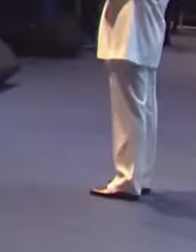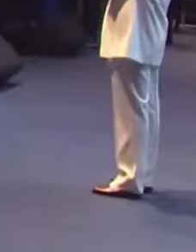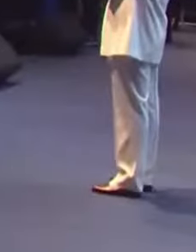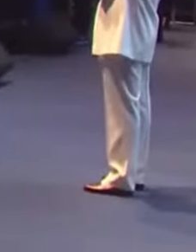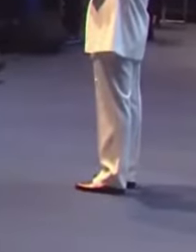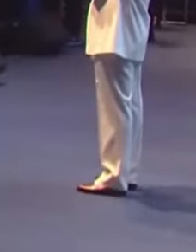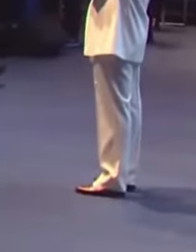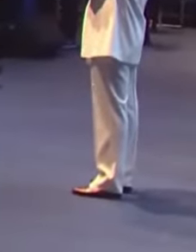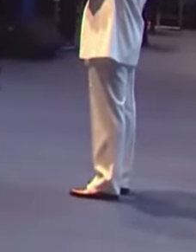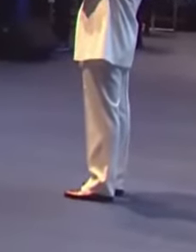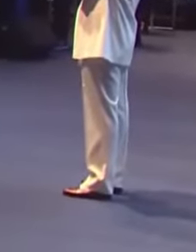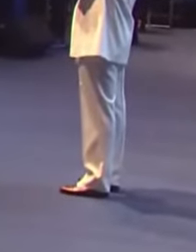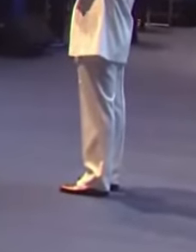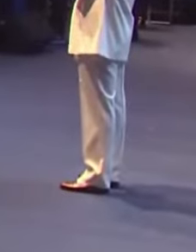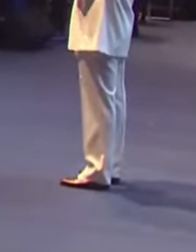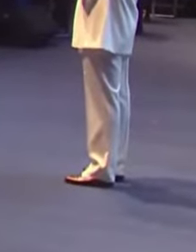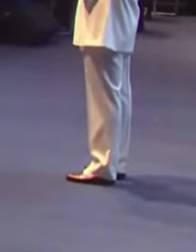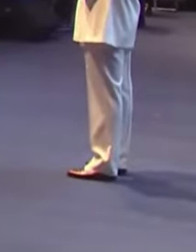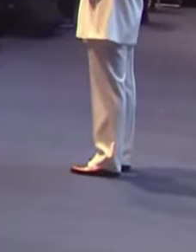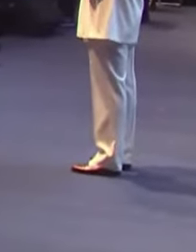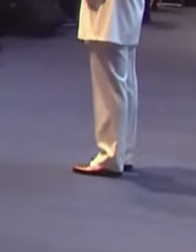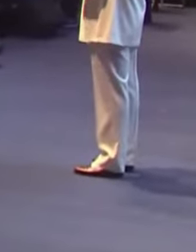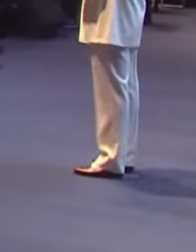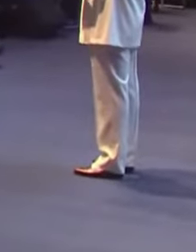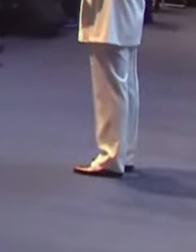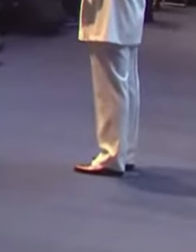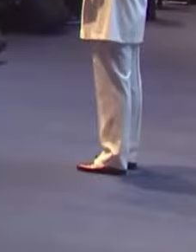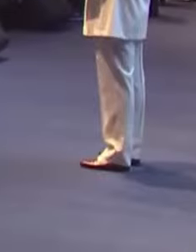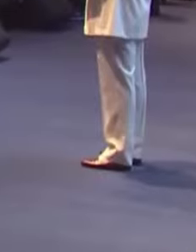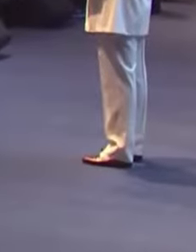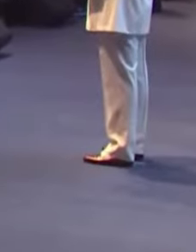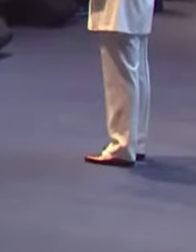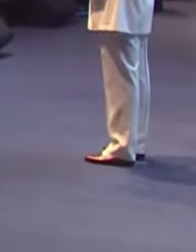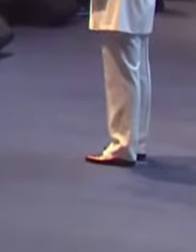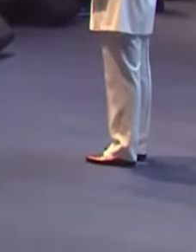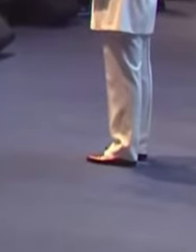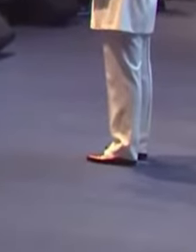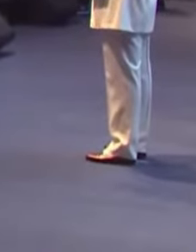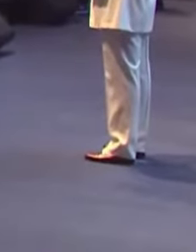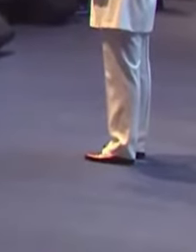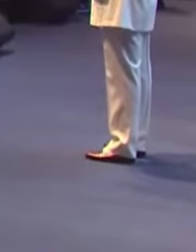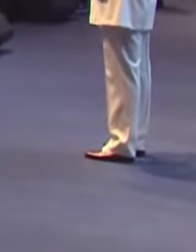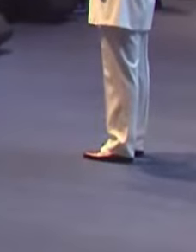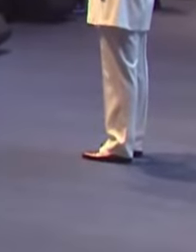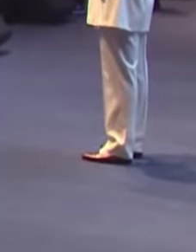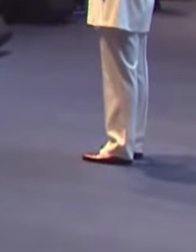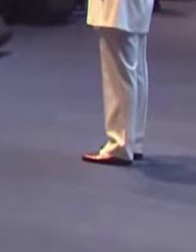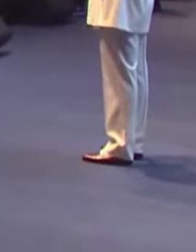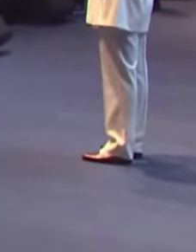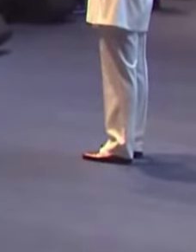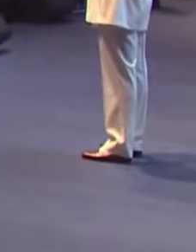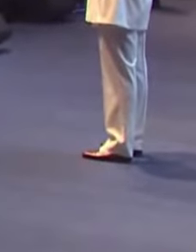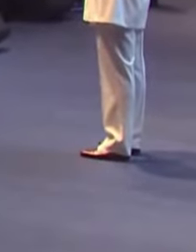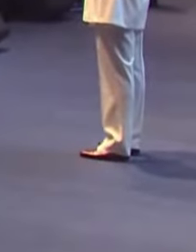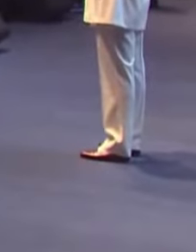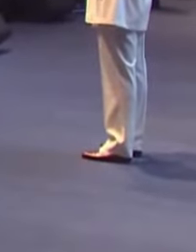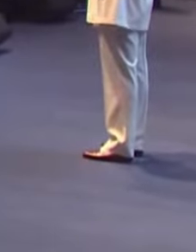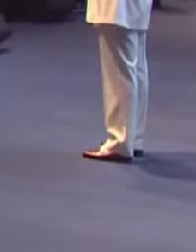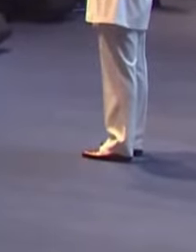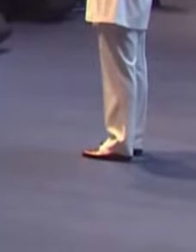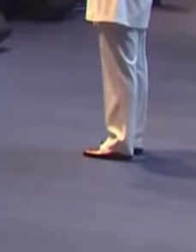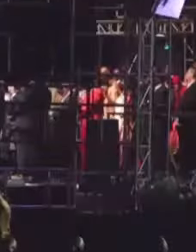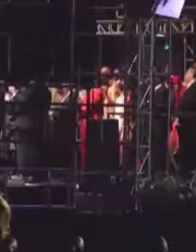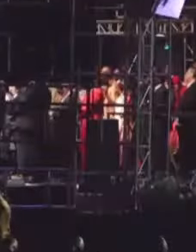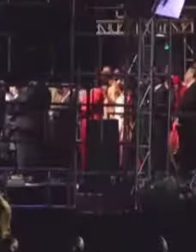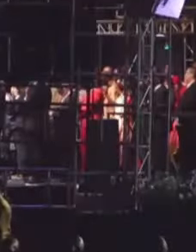myself and I no longer belong to Satan Satan I belong to you I